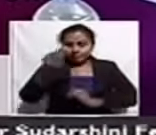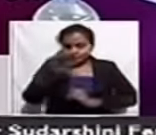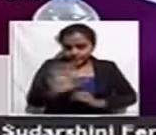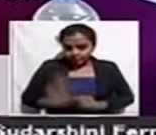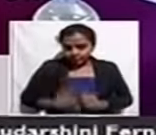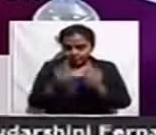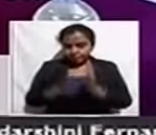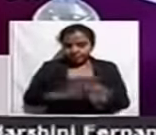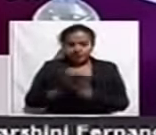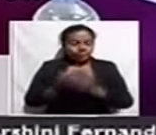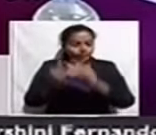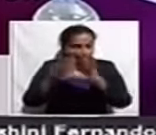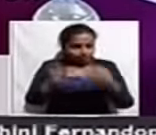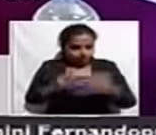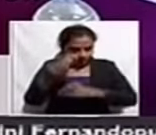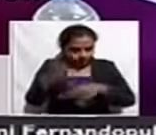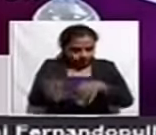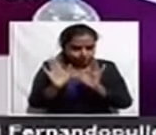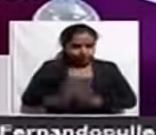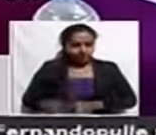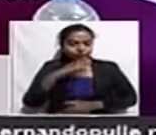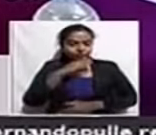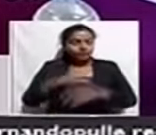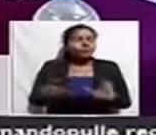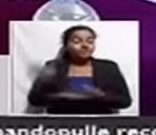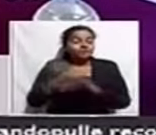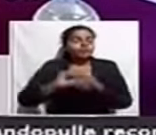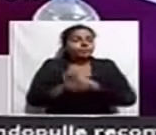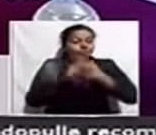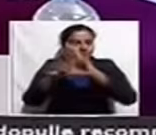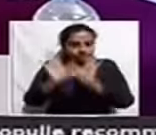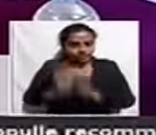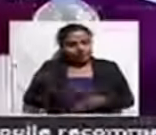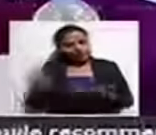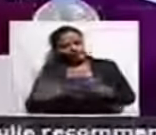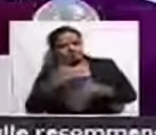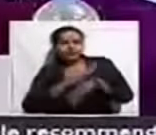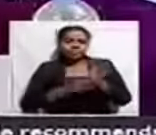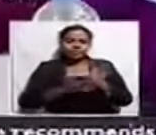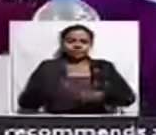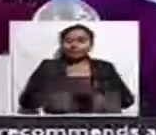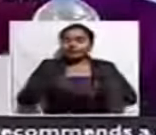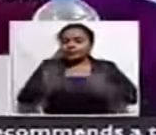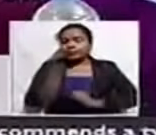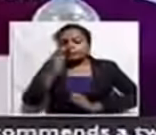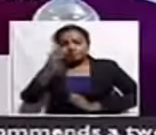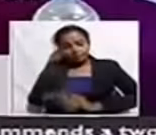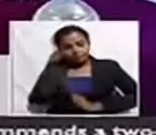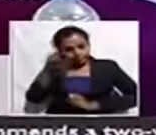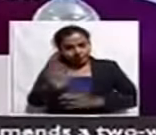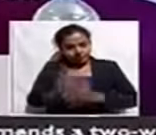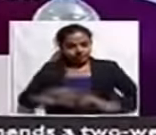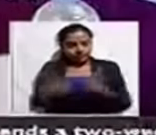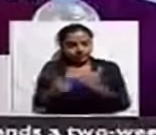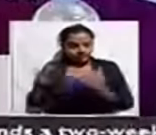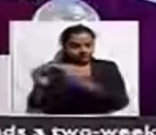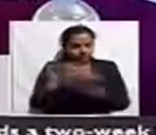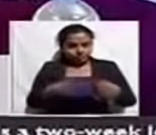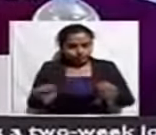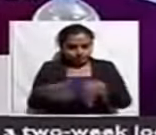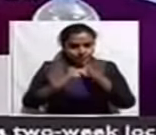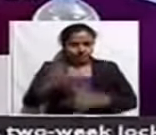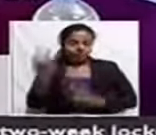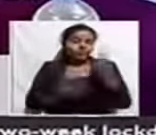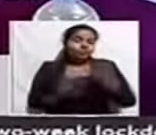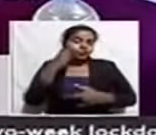and garbage disposal, and such other facilities to authorized persons, residents, occupiers and visitors in the area of authority